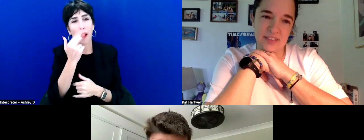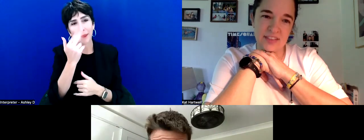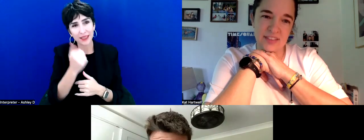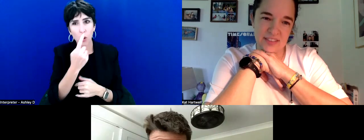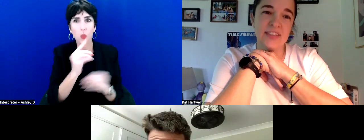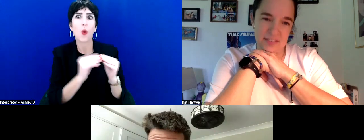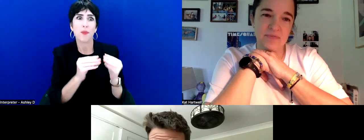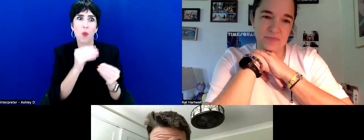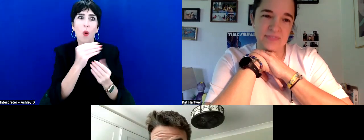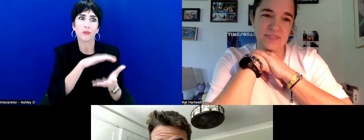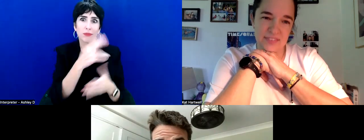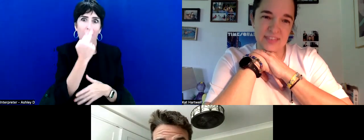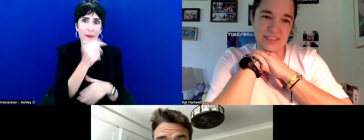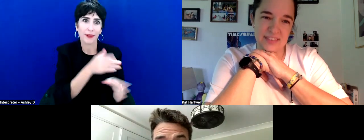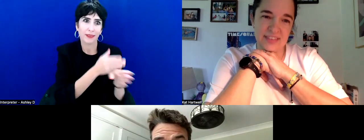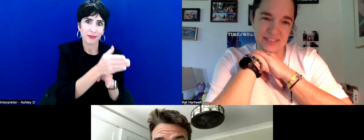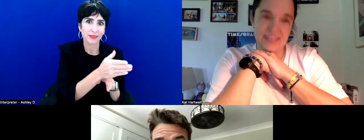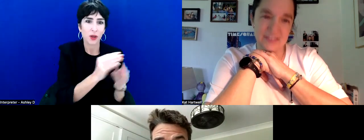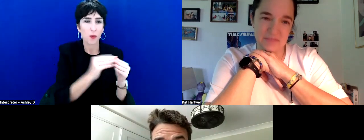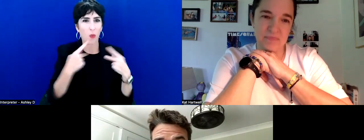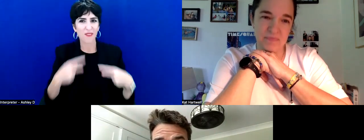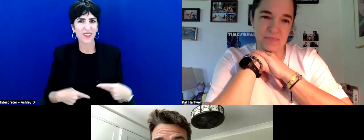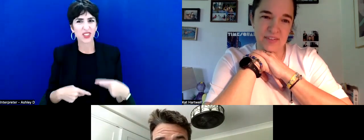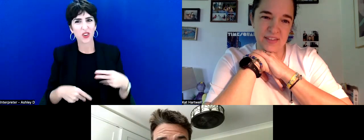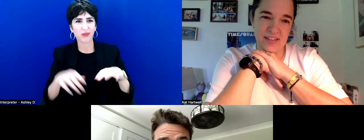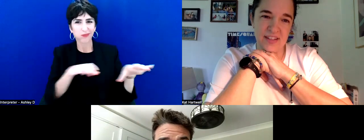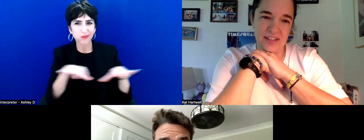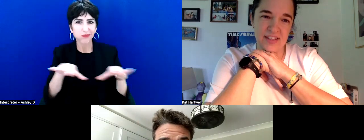more comedy, a lot more physical comedy,